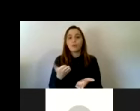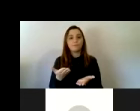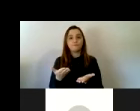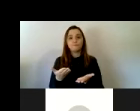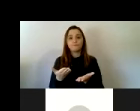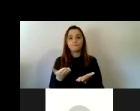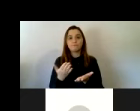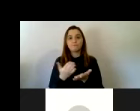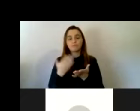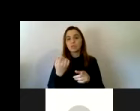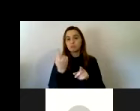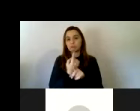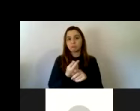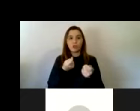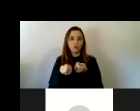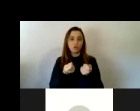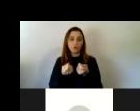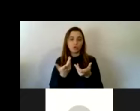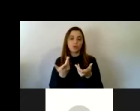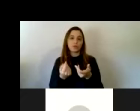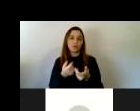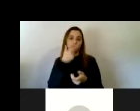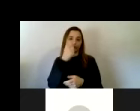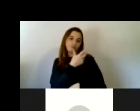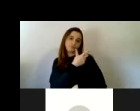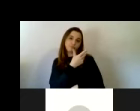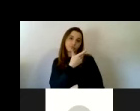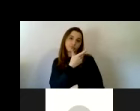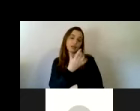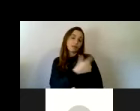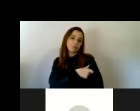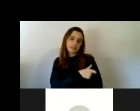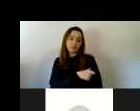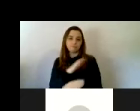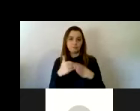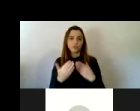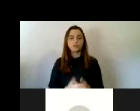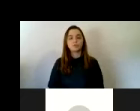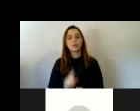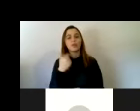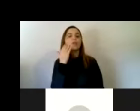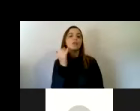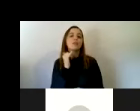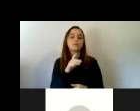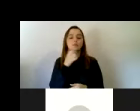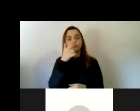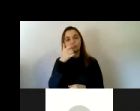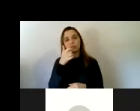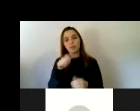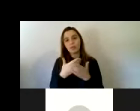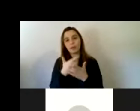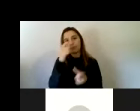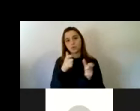society organization, not representing someone. Instead of that, we try to make it possible for the people. And all the advice